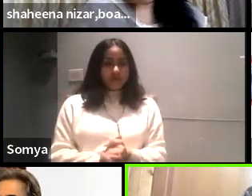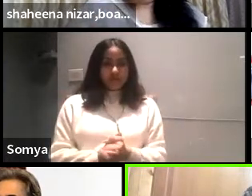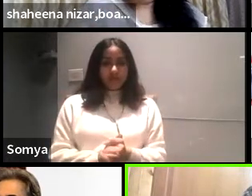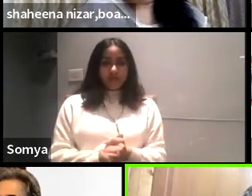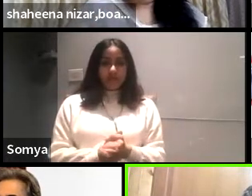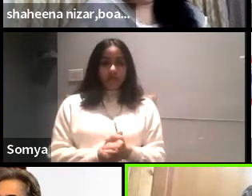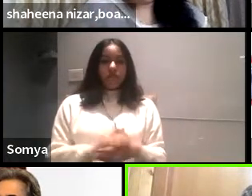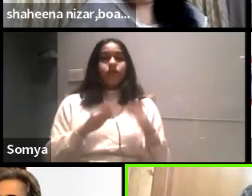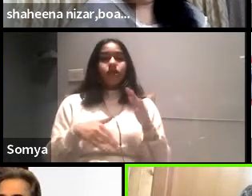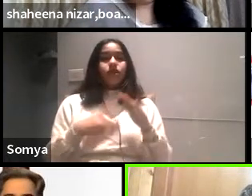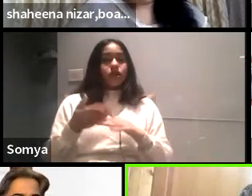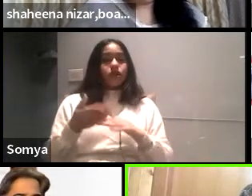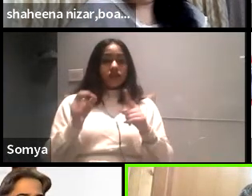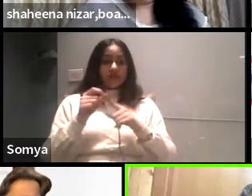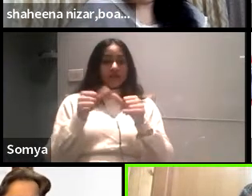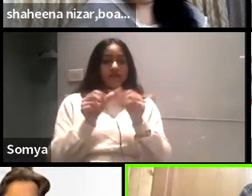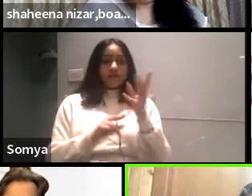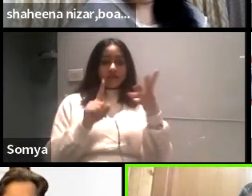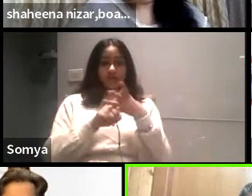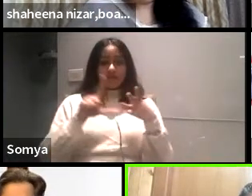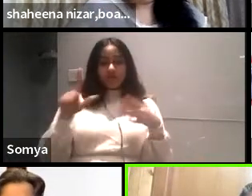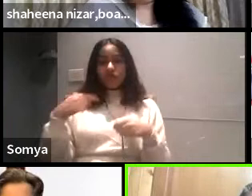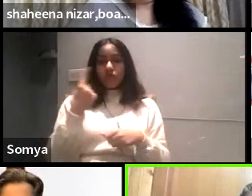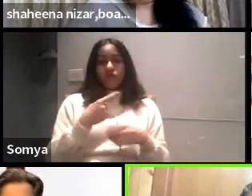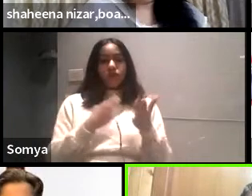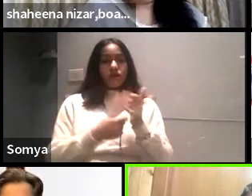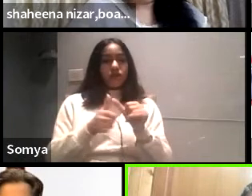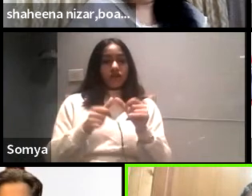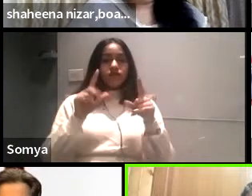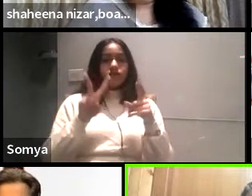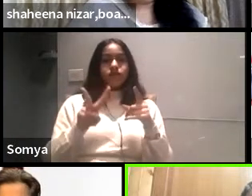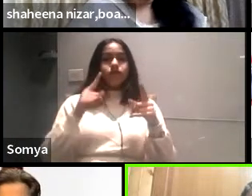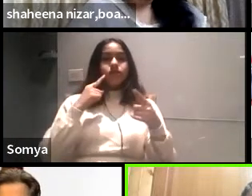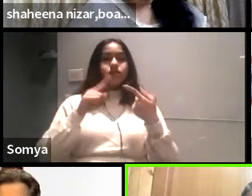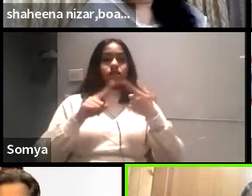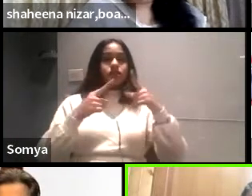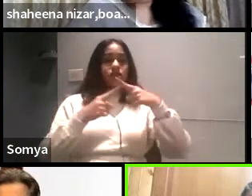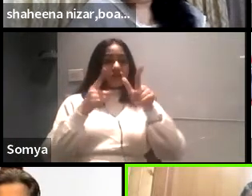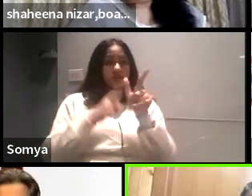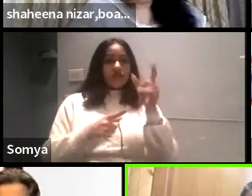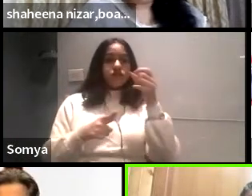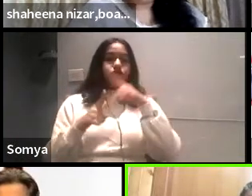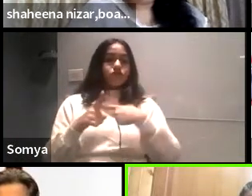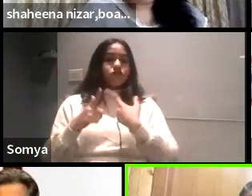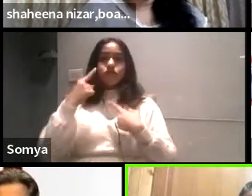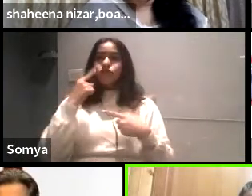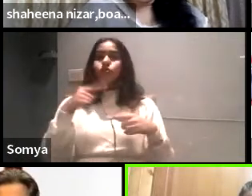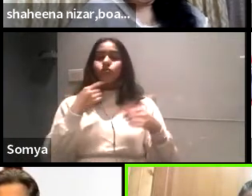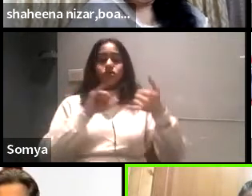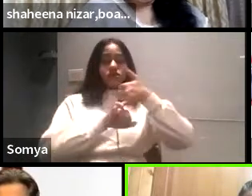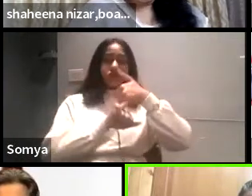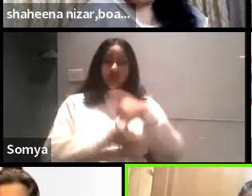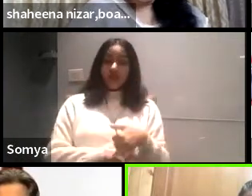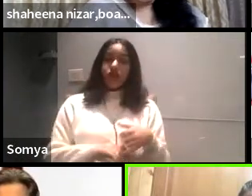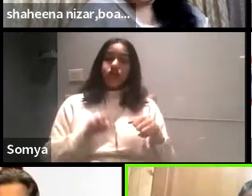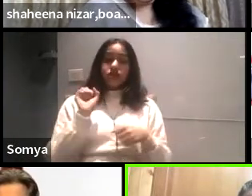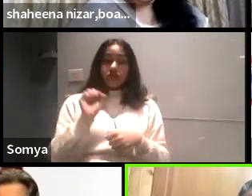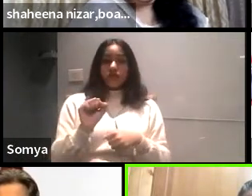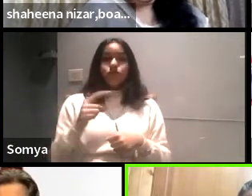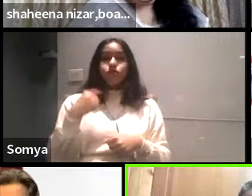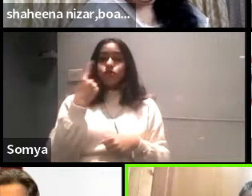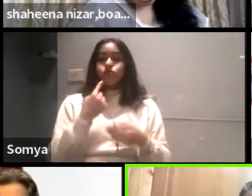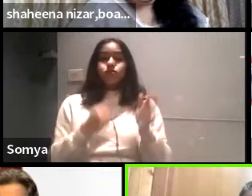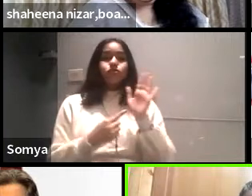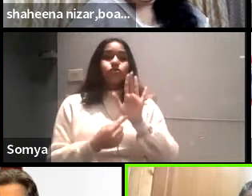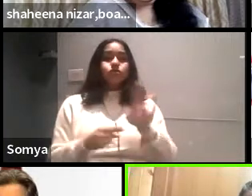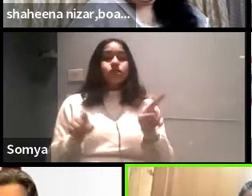Our next panelist is Revati ji. Revati Rugmani, South Asia Regional Representative for